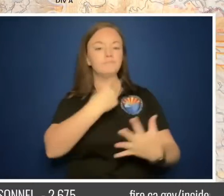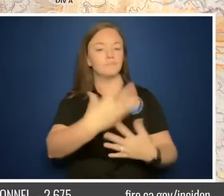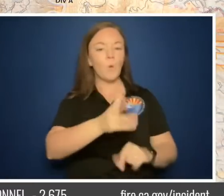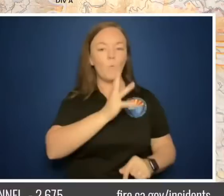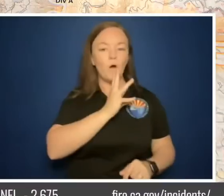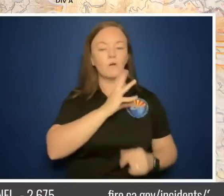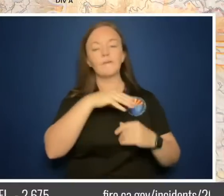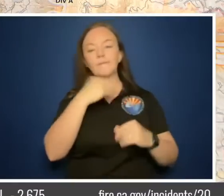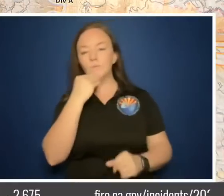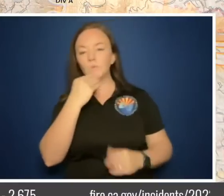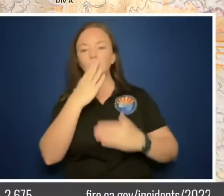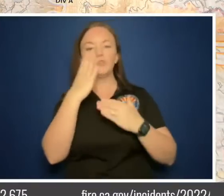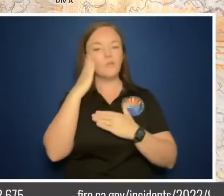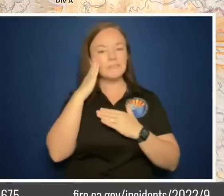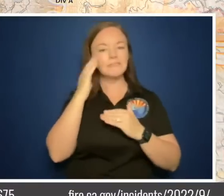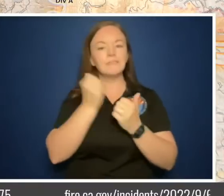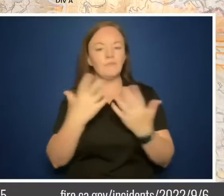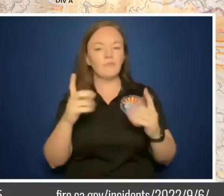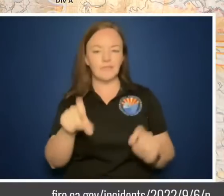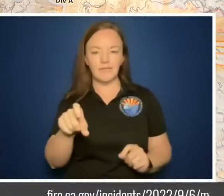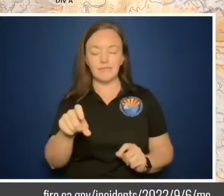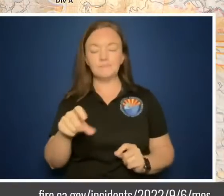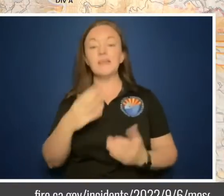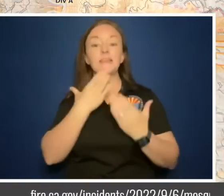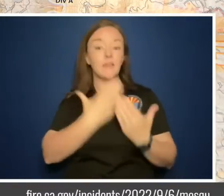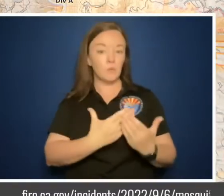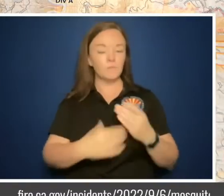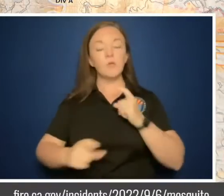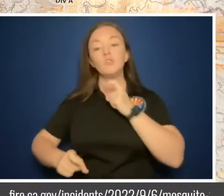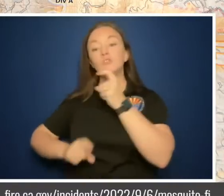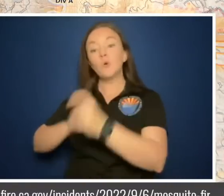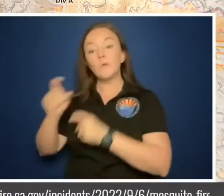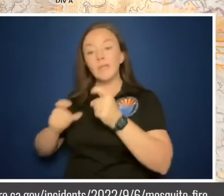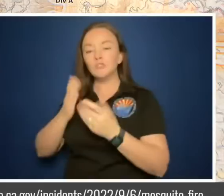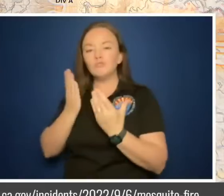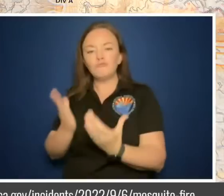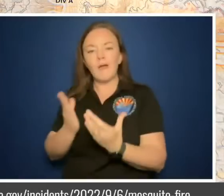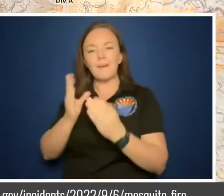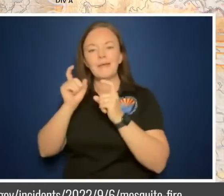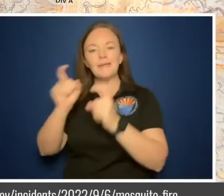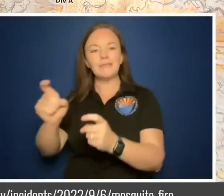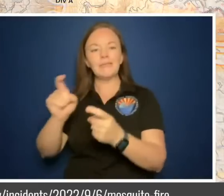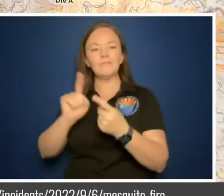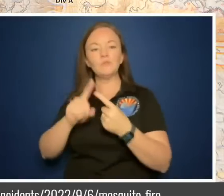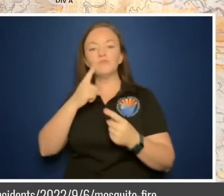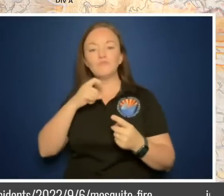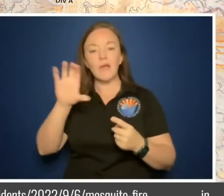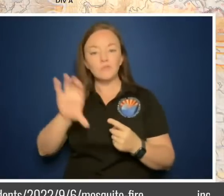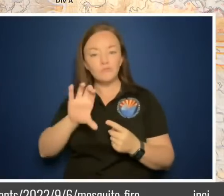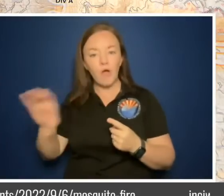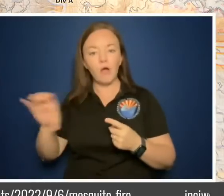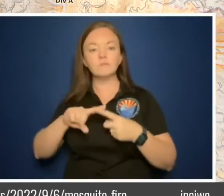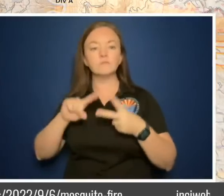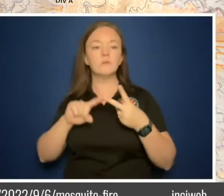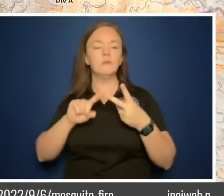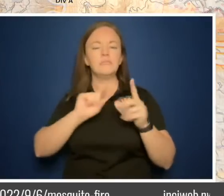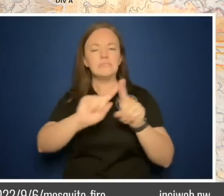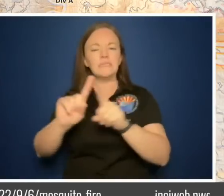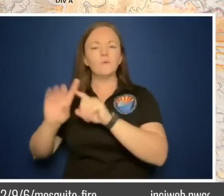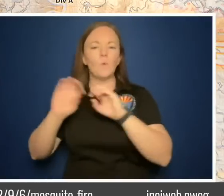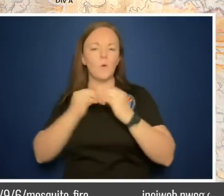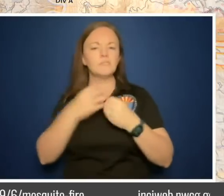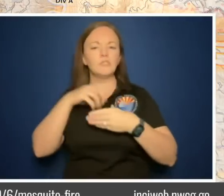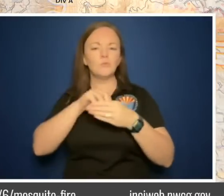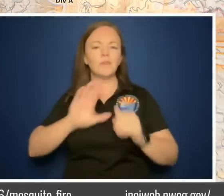rest. So thank you. Donations, again, can be given to either different Red Cross agencies or different organizations throughout your